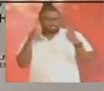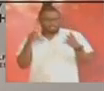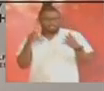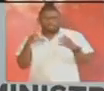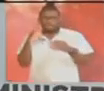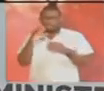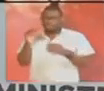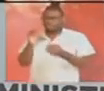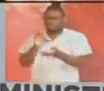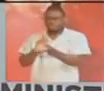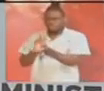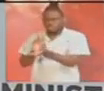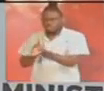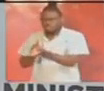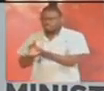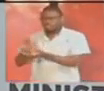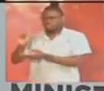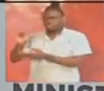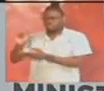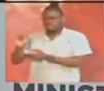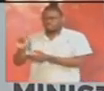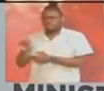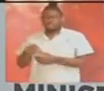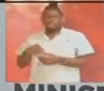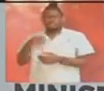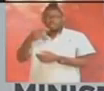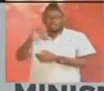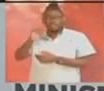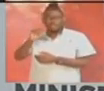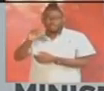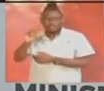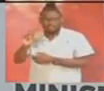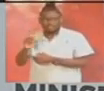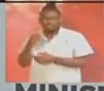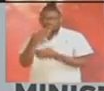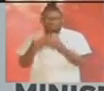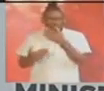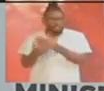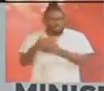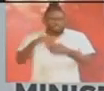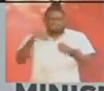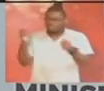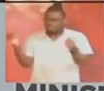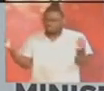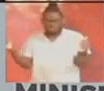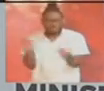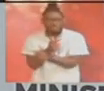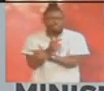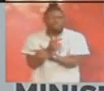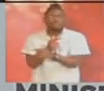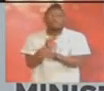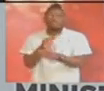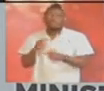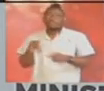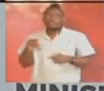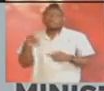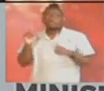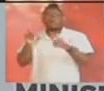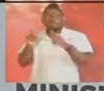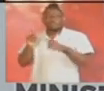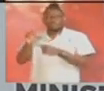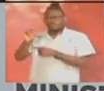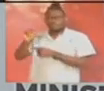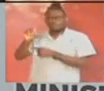Trotman, Dr. Hines, Dr. Amor, and the GM of Nursing from Southwest. Good morning to members of the media, members of the viewing and listening